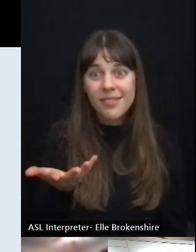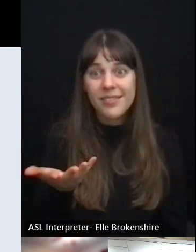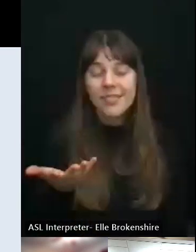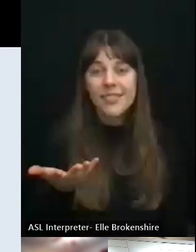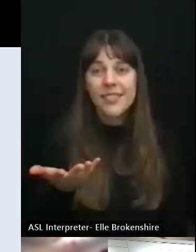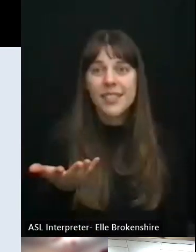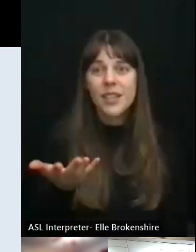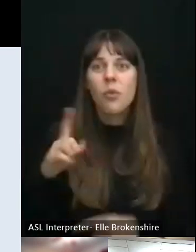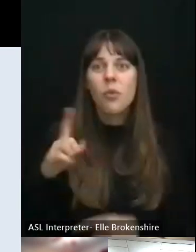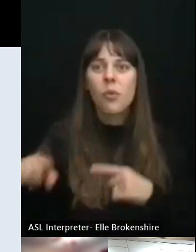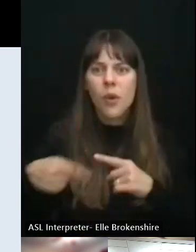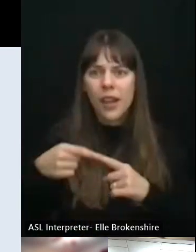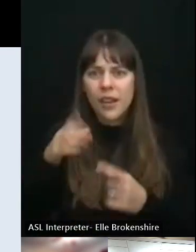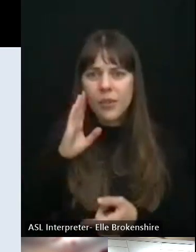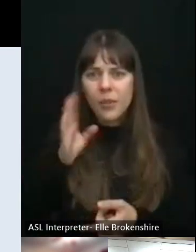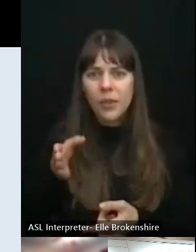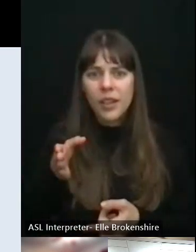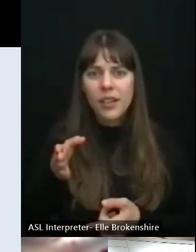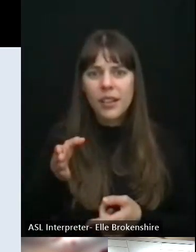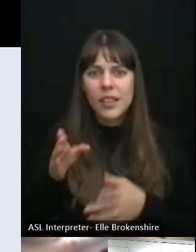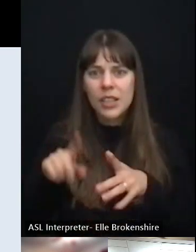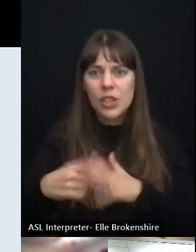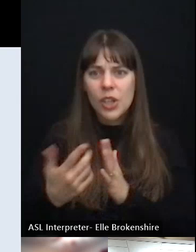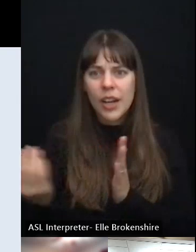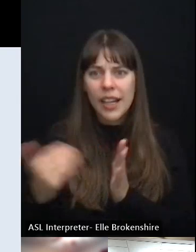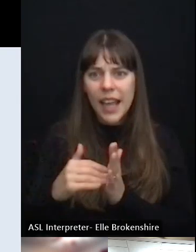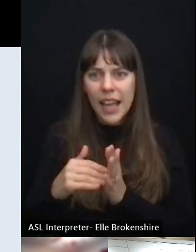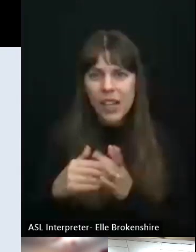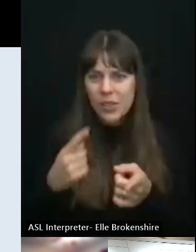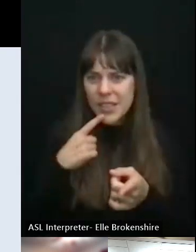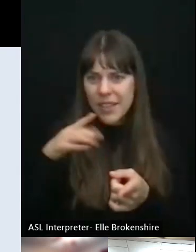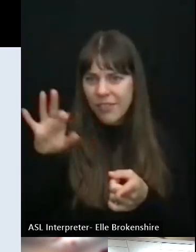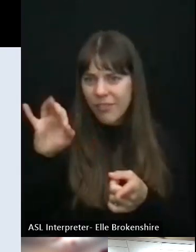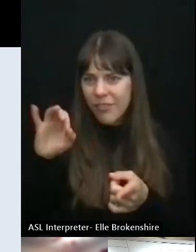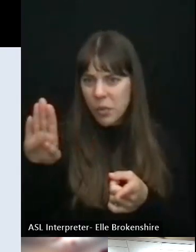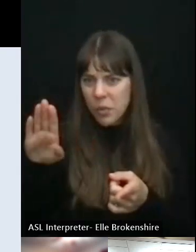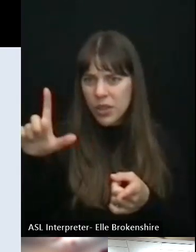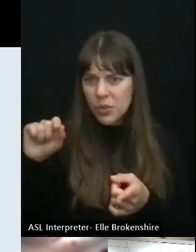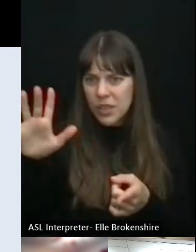when is that actually going to start again? February of 25?